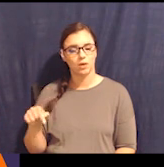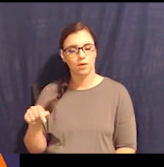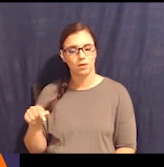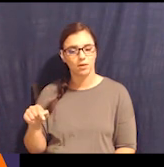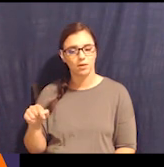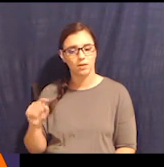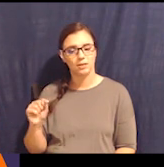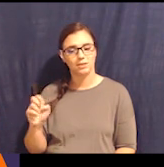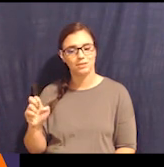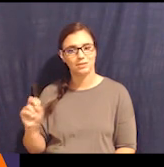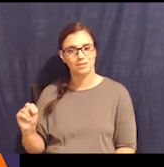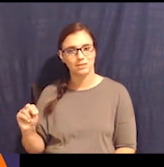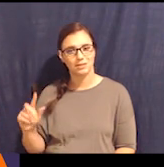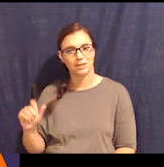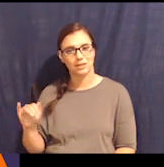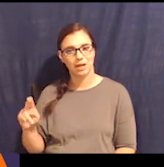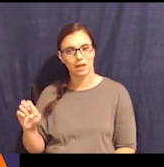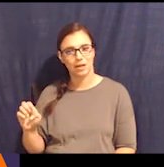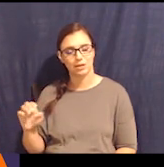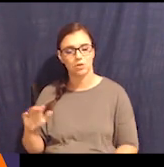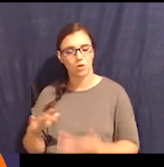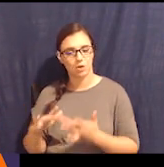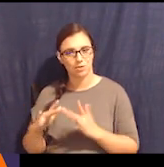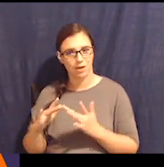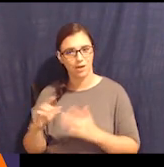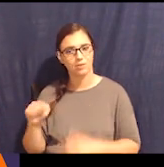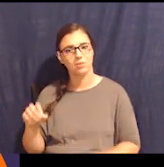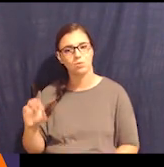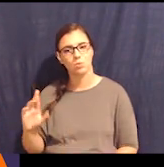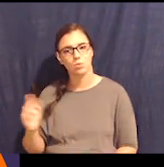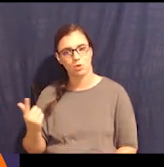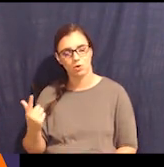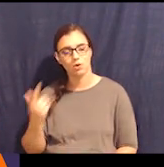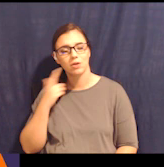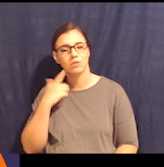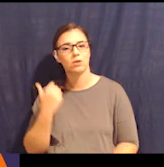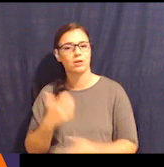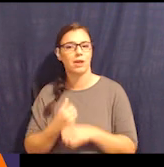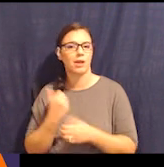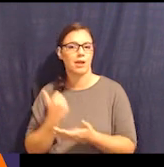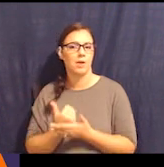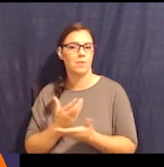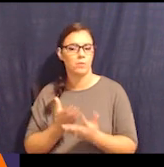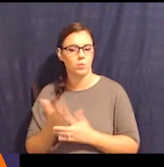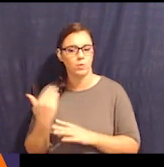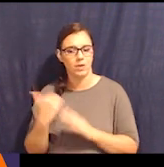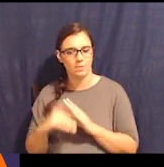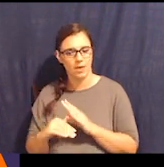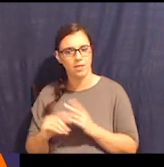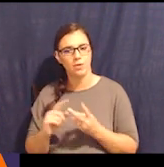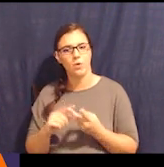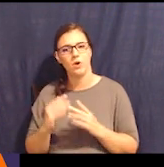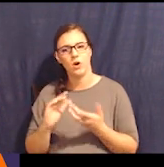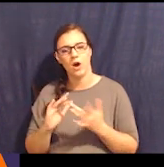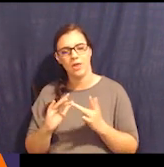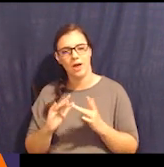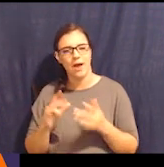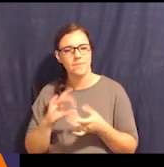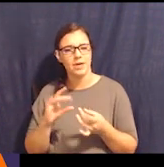www.teenlineonline.org to get help via email or an online message board. Again, that's